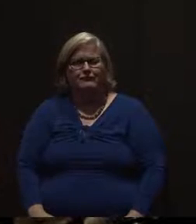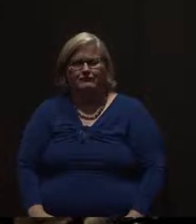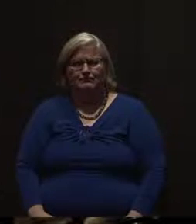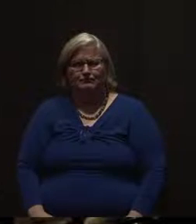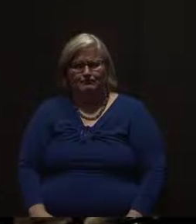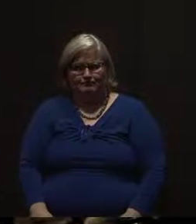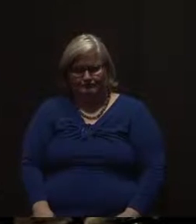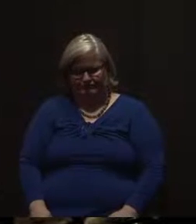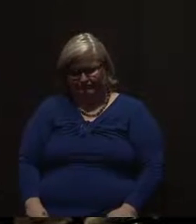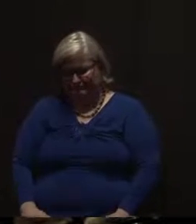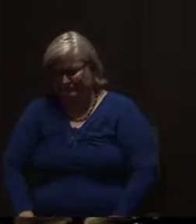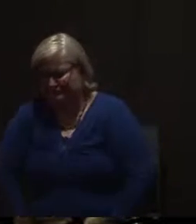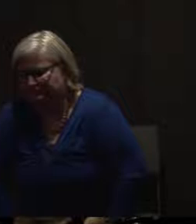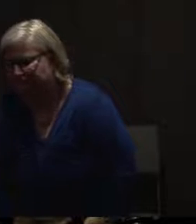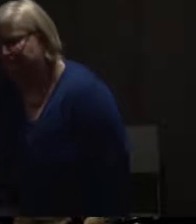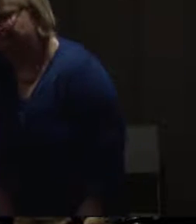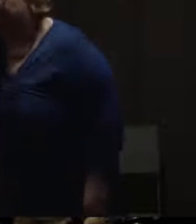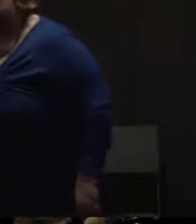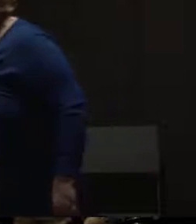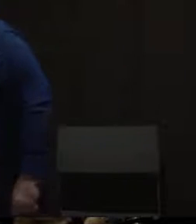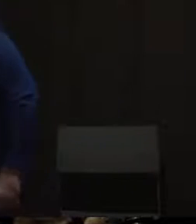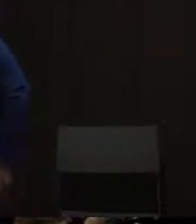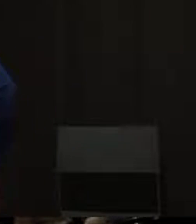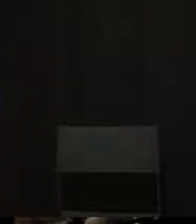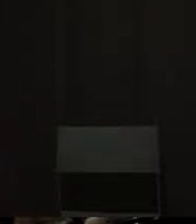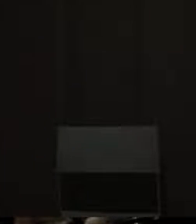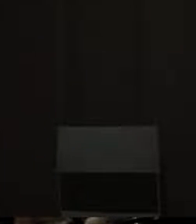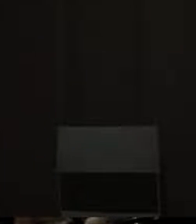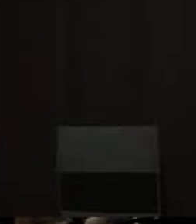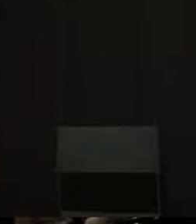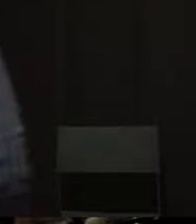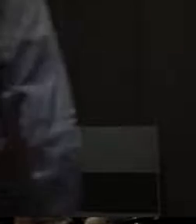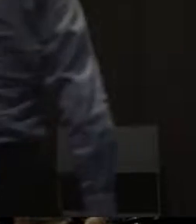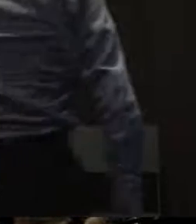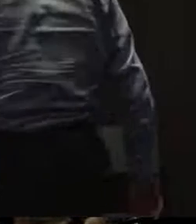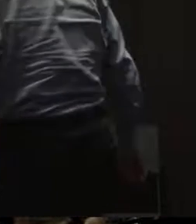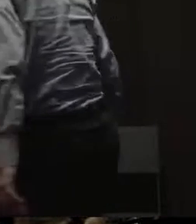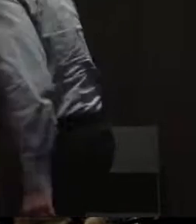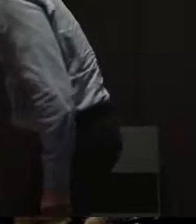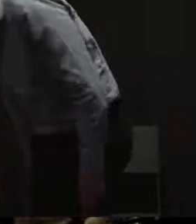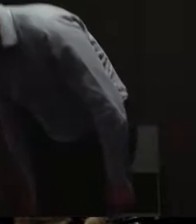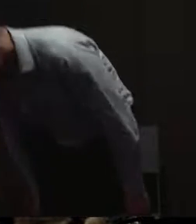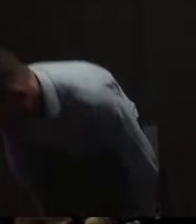Brilliant. It has cut. Basically, it has cut a line. Well done, Mithu.